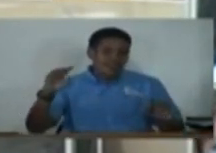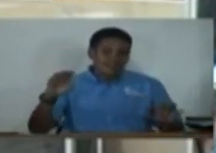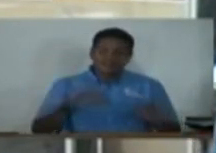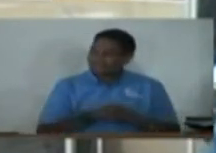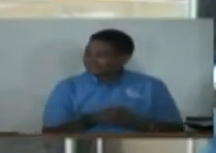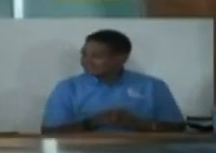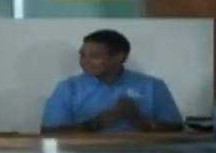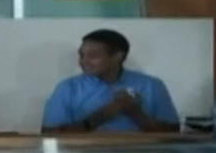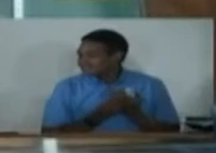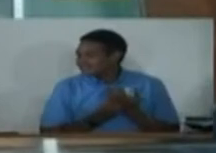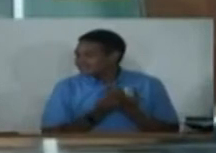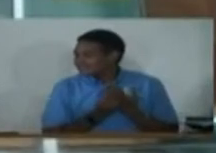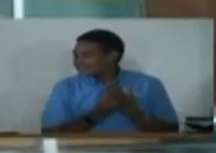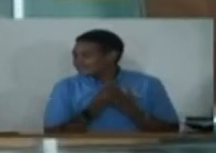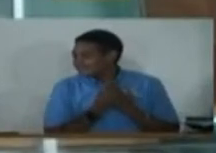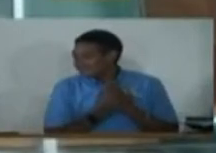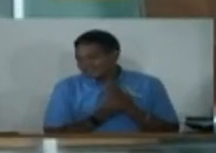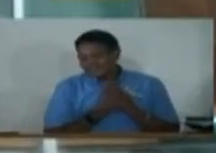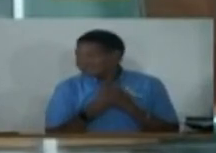positioned